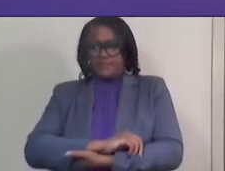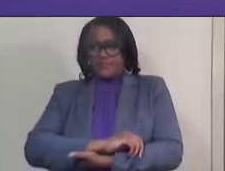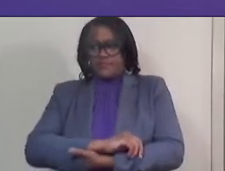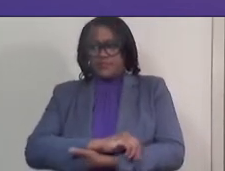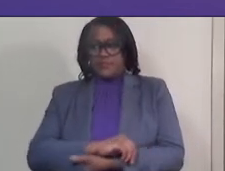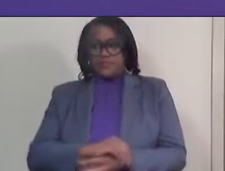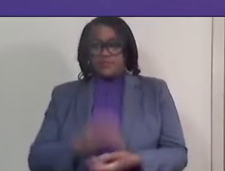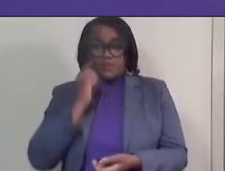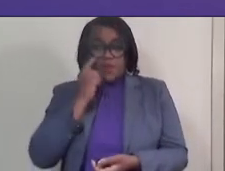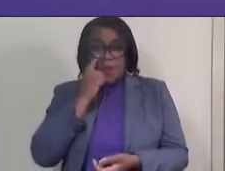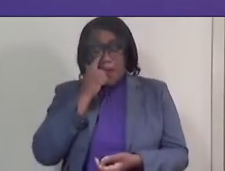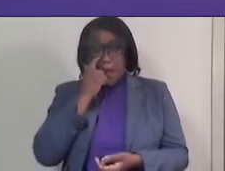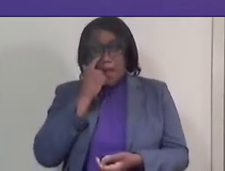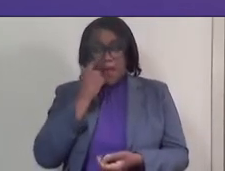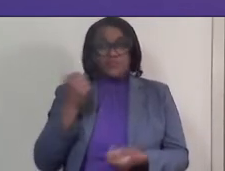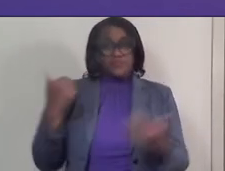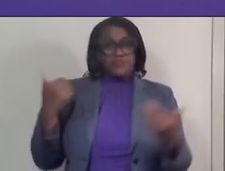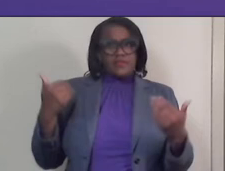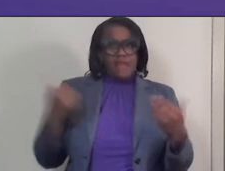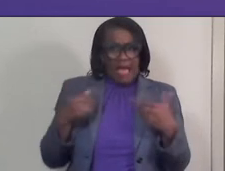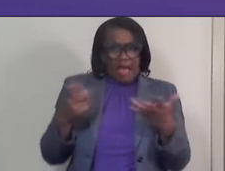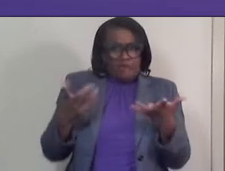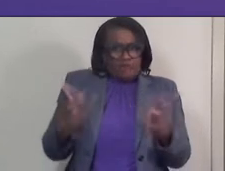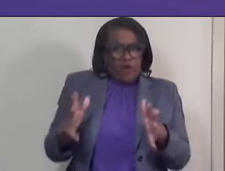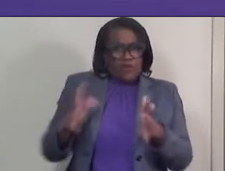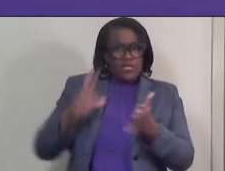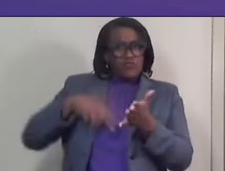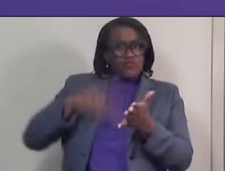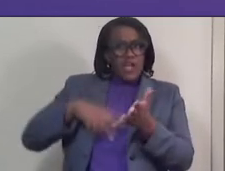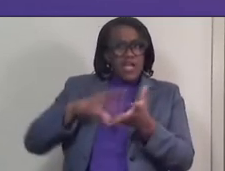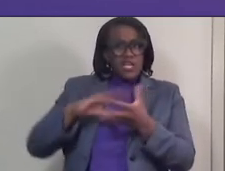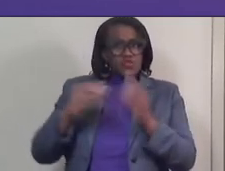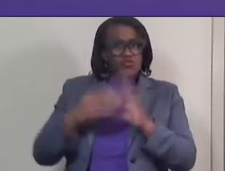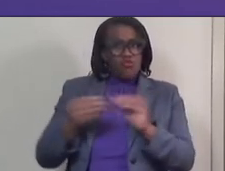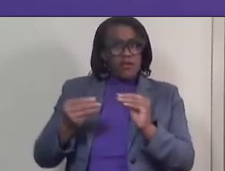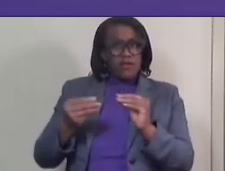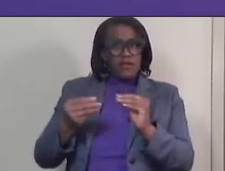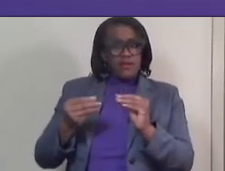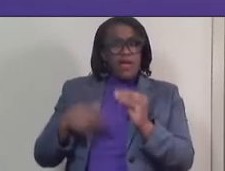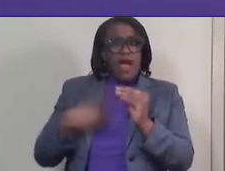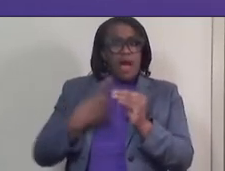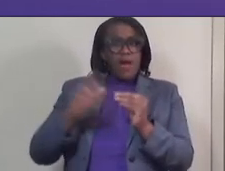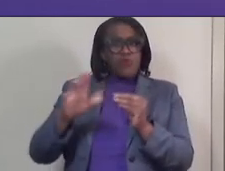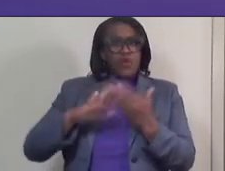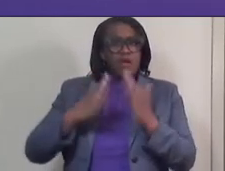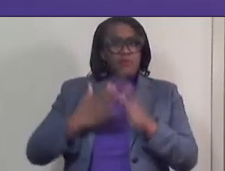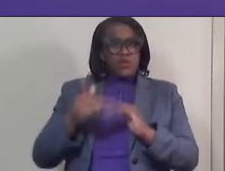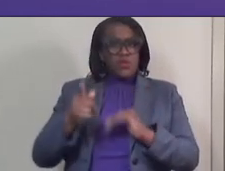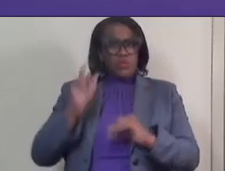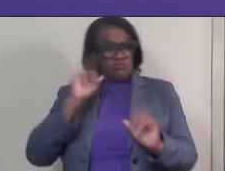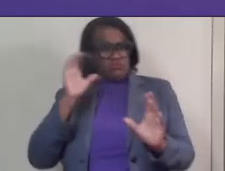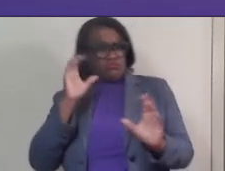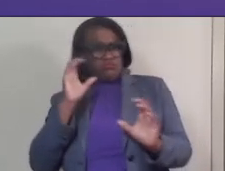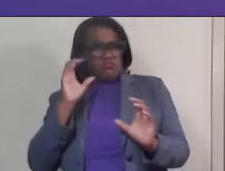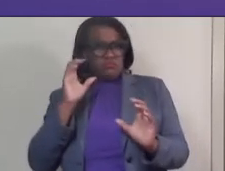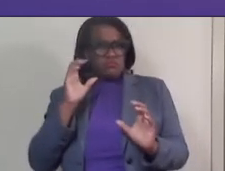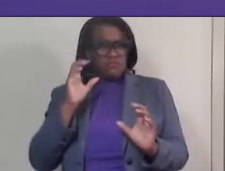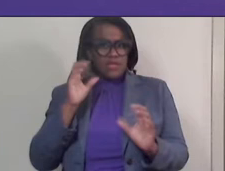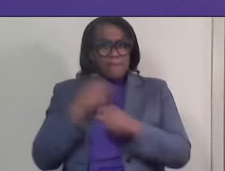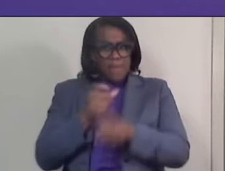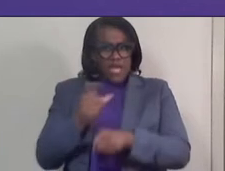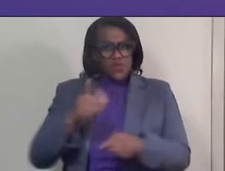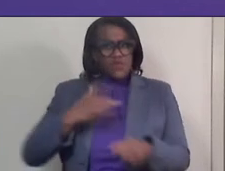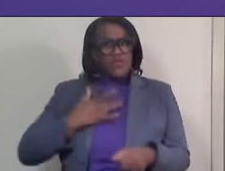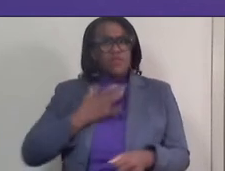Have you read a story about your community that surprised you or made you feel